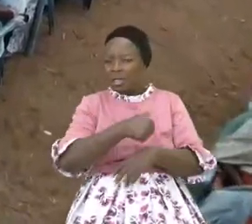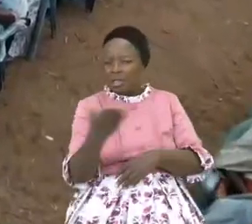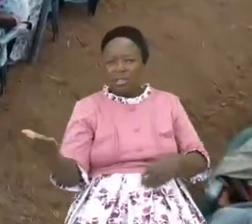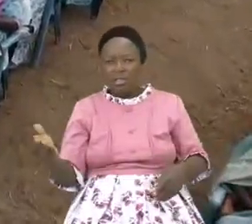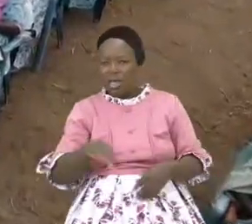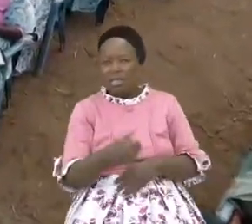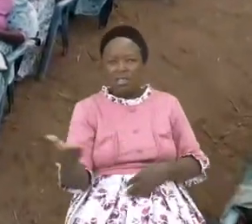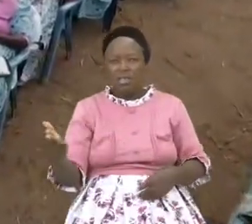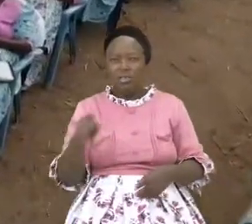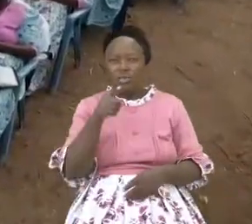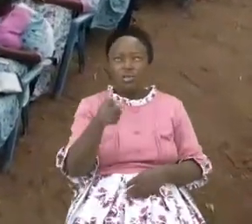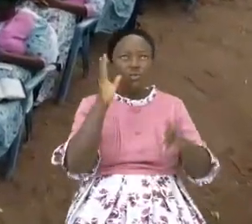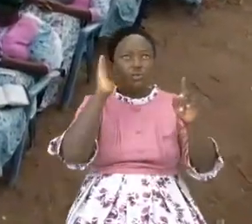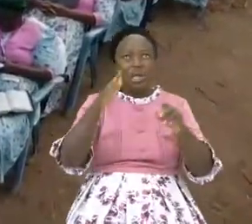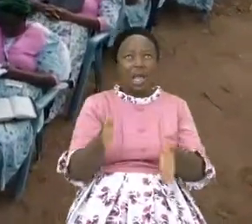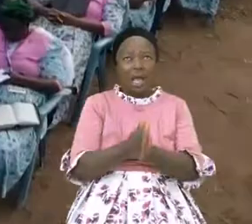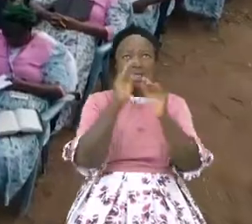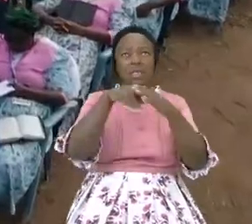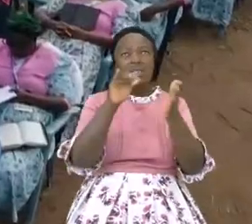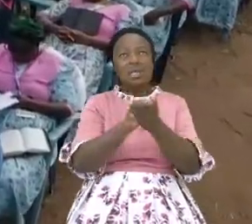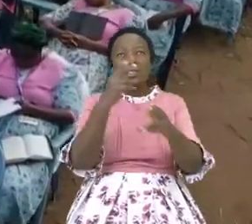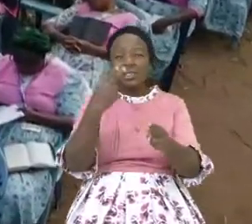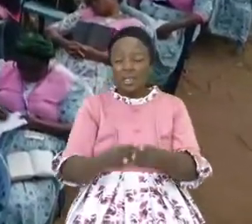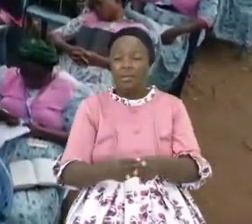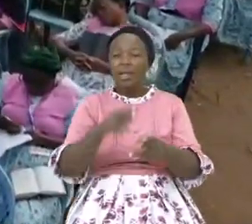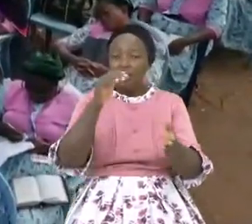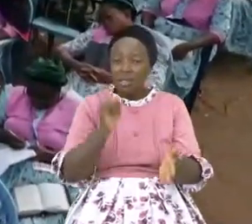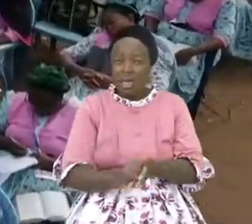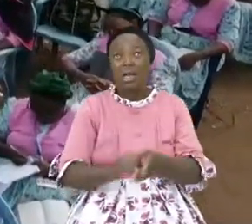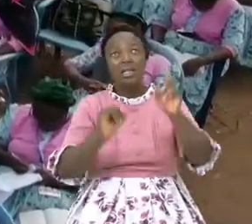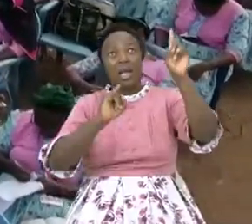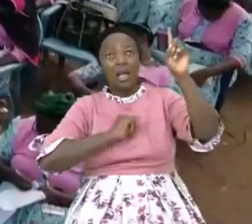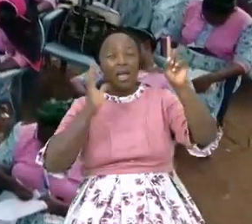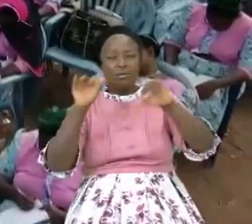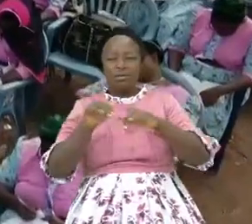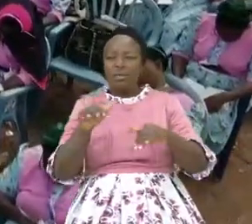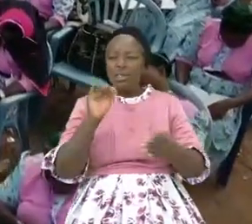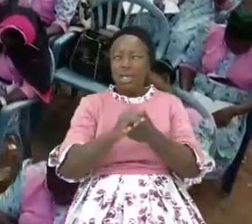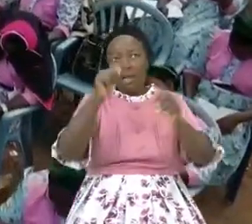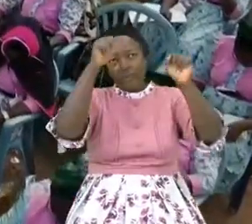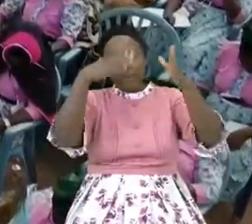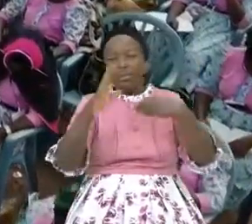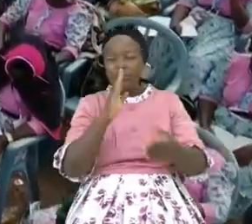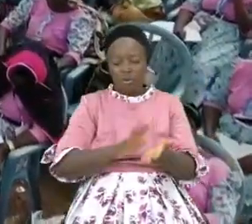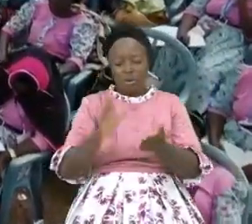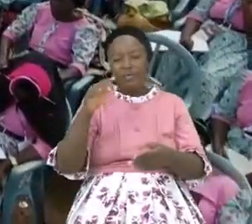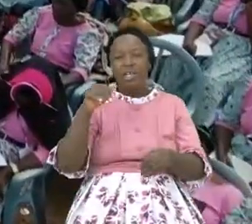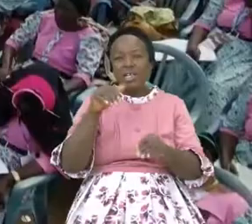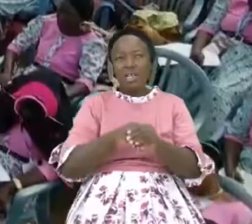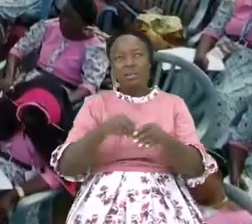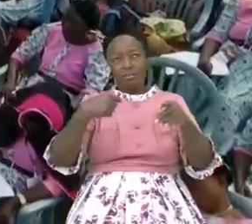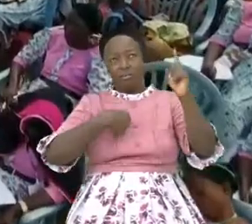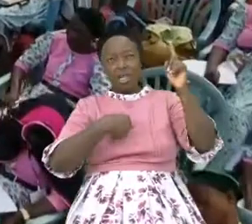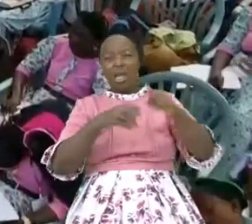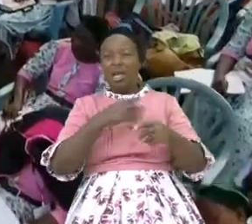whatsoever you will ask in that name, that I will do, that the Father may be glorified in me.